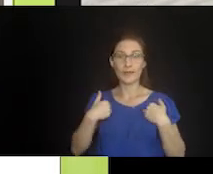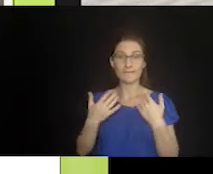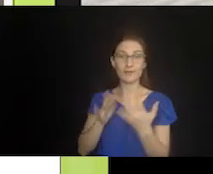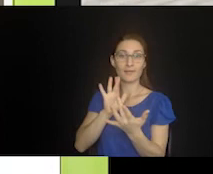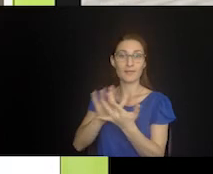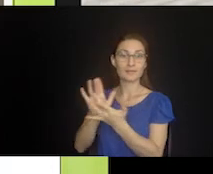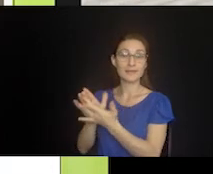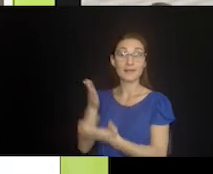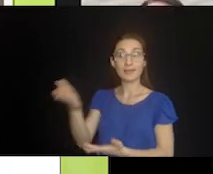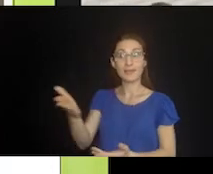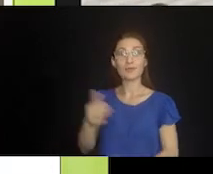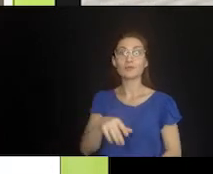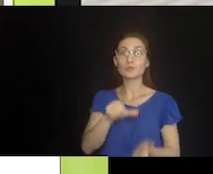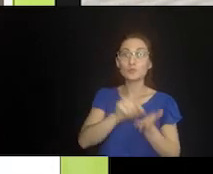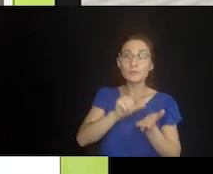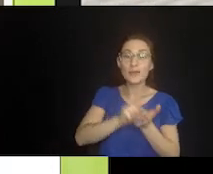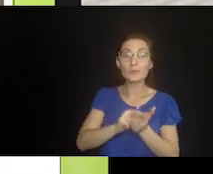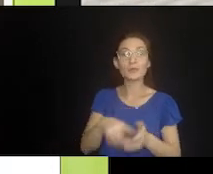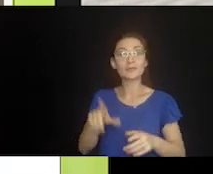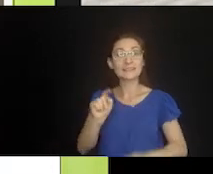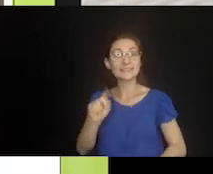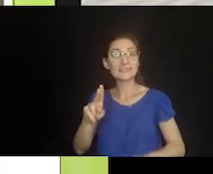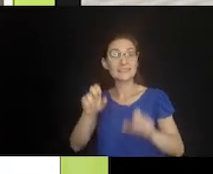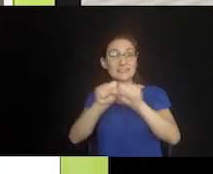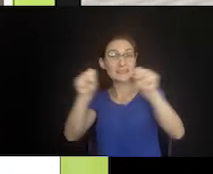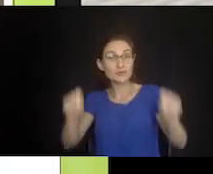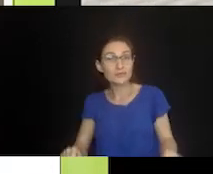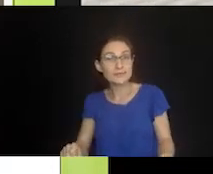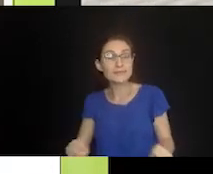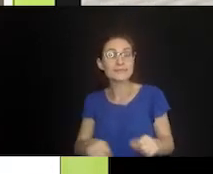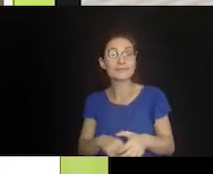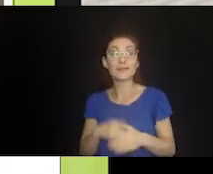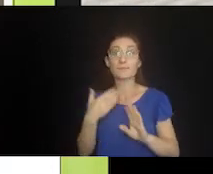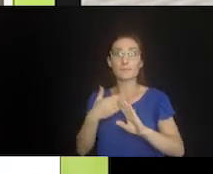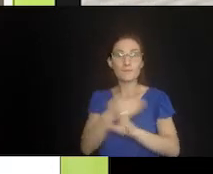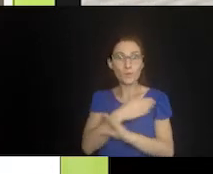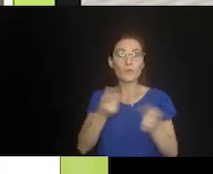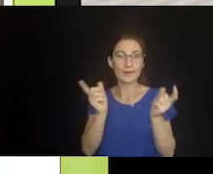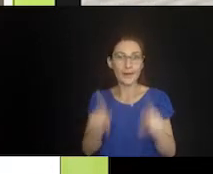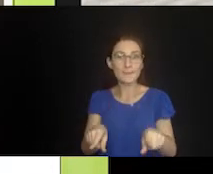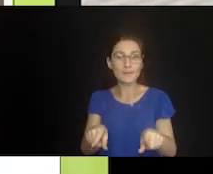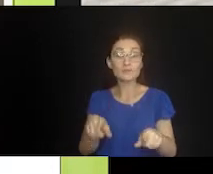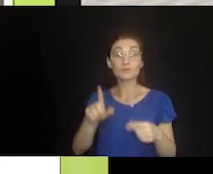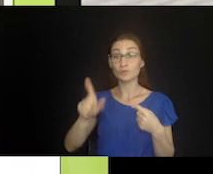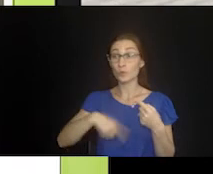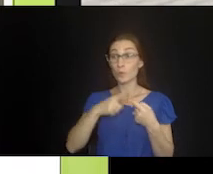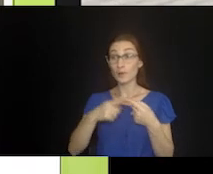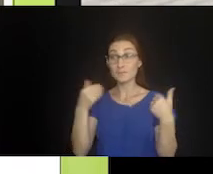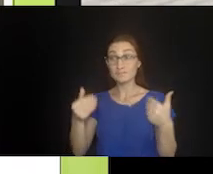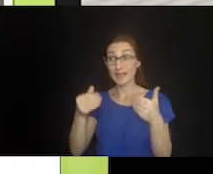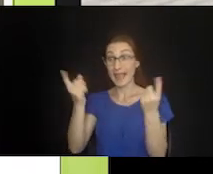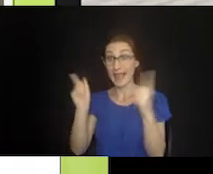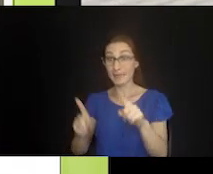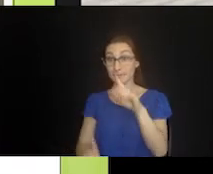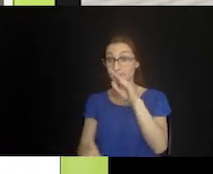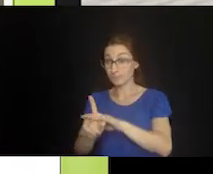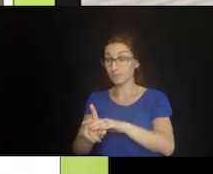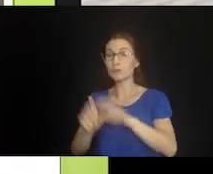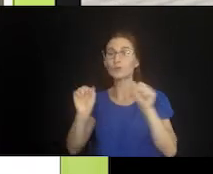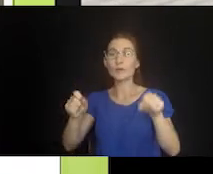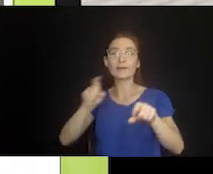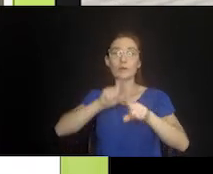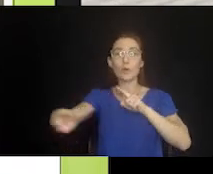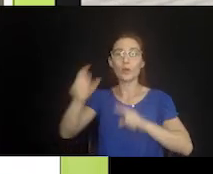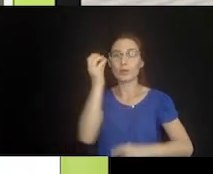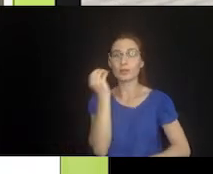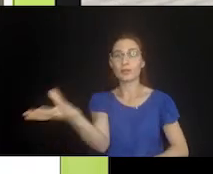to have contacts at the newspaper and at the TV station before these things happen, so that